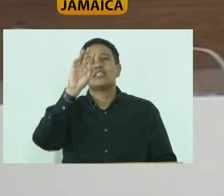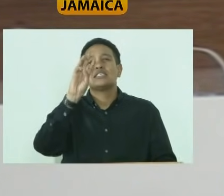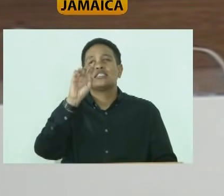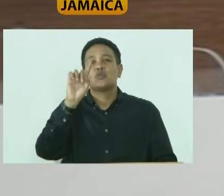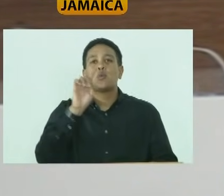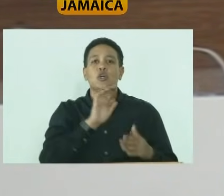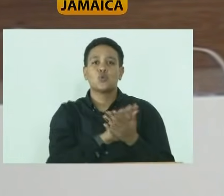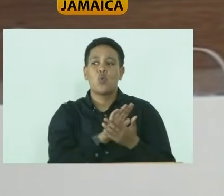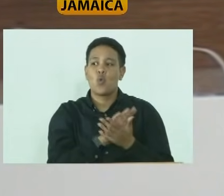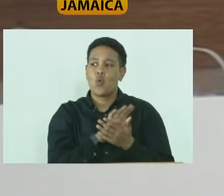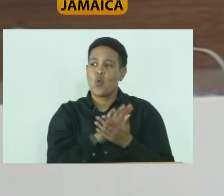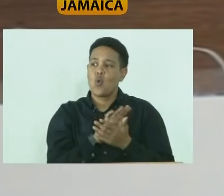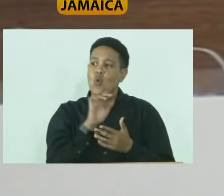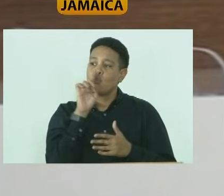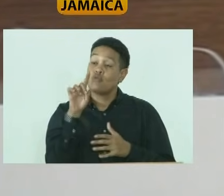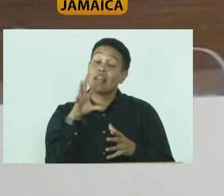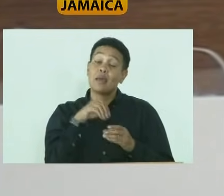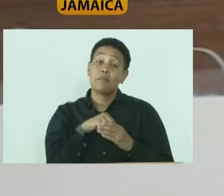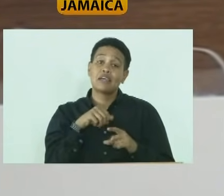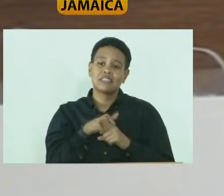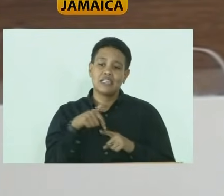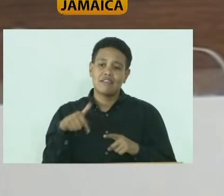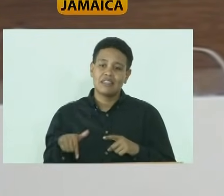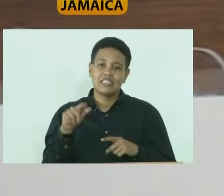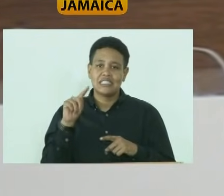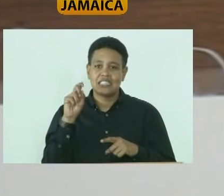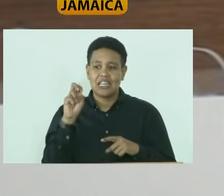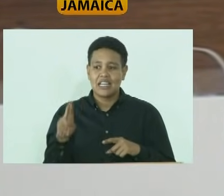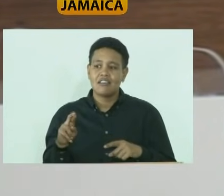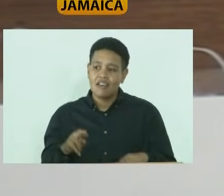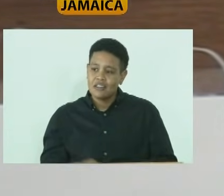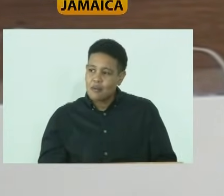661 schools are a part of this tender.